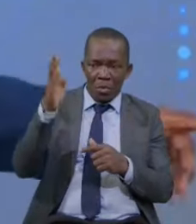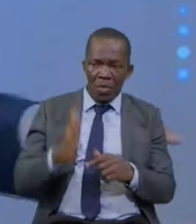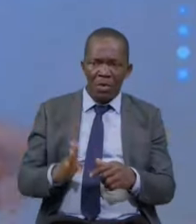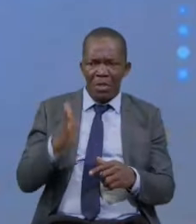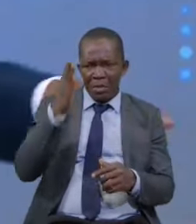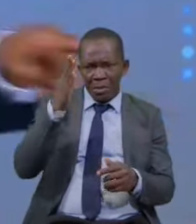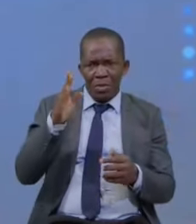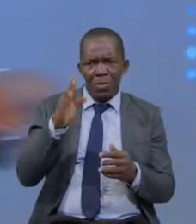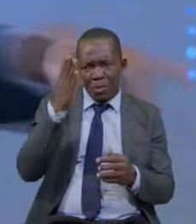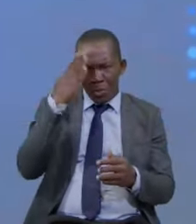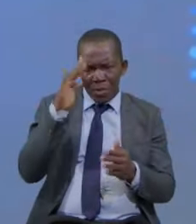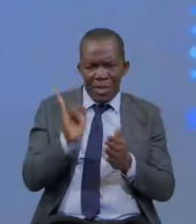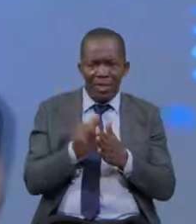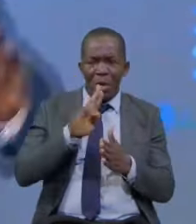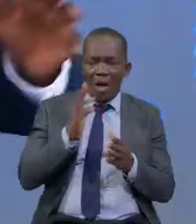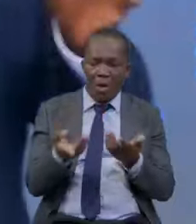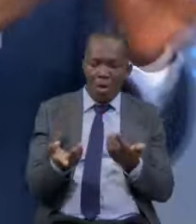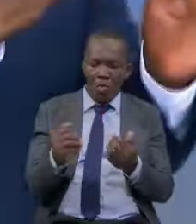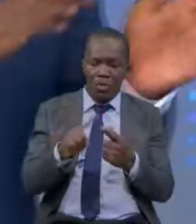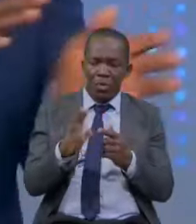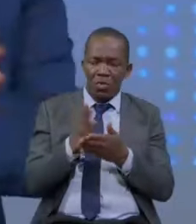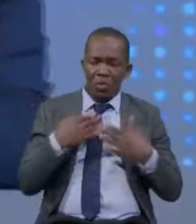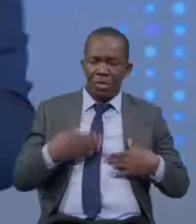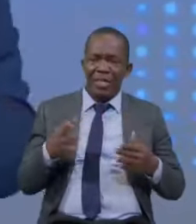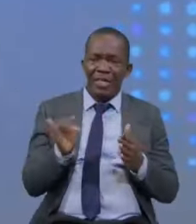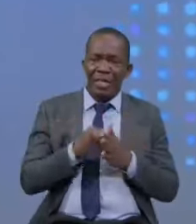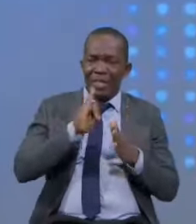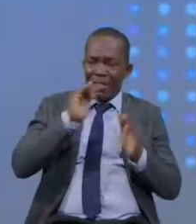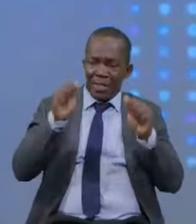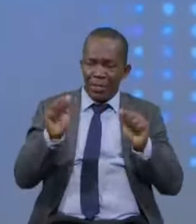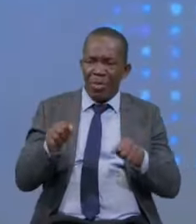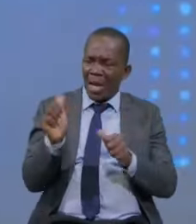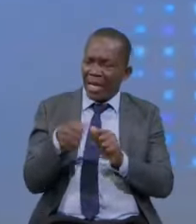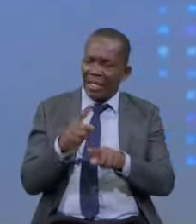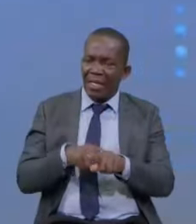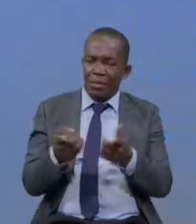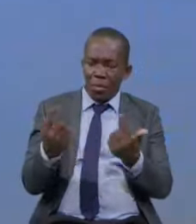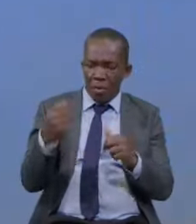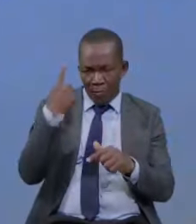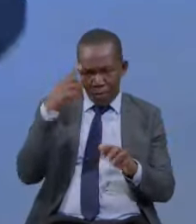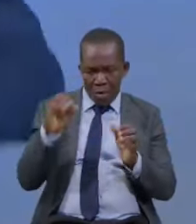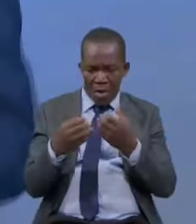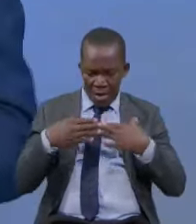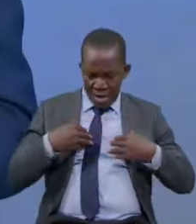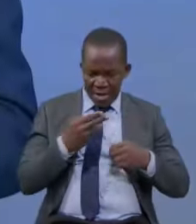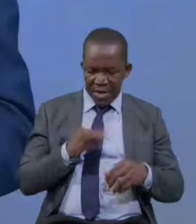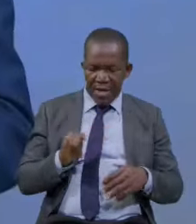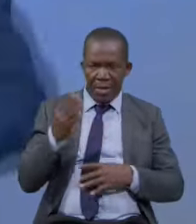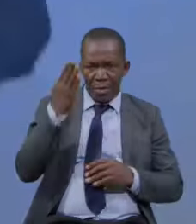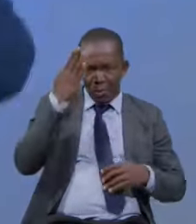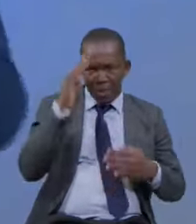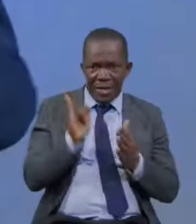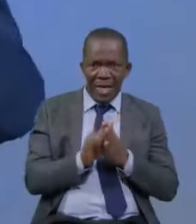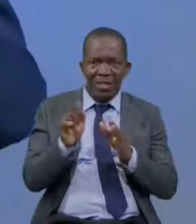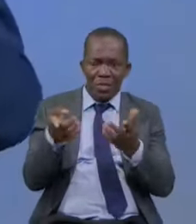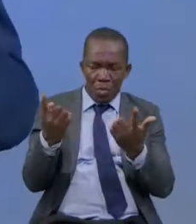and you say, Lord, do it for me, you're coming to him that is able. And he says, now unto him that